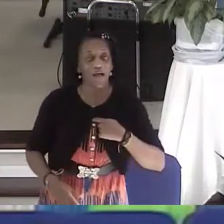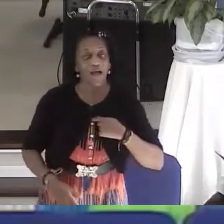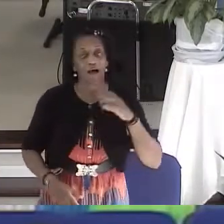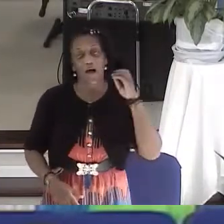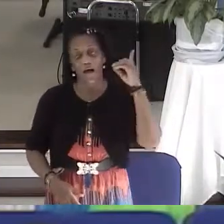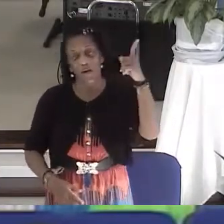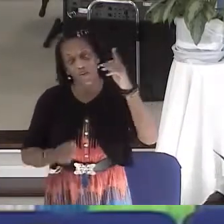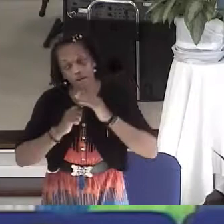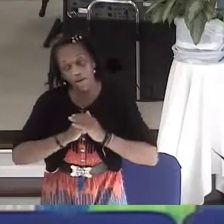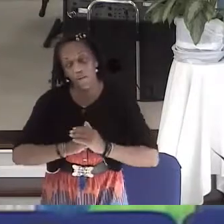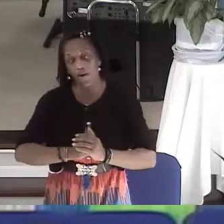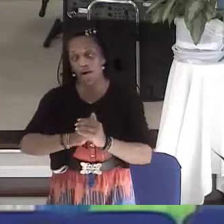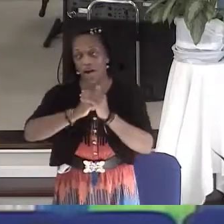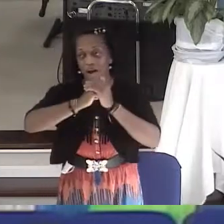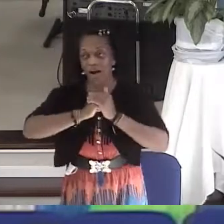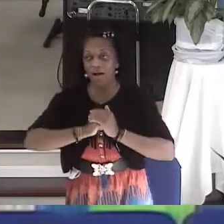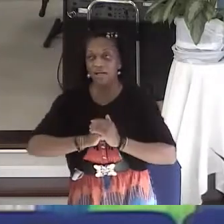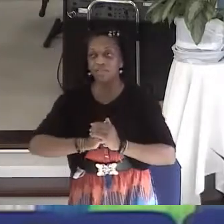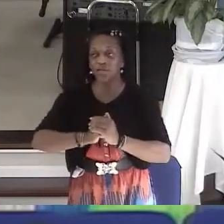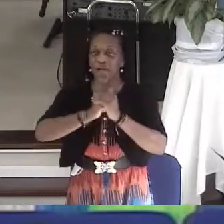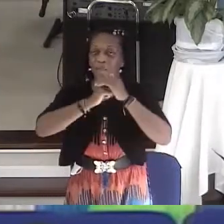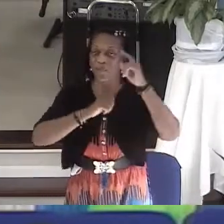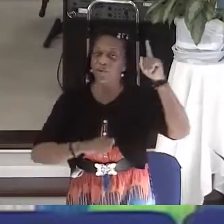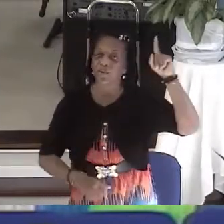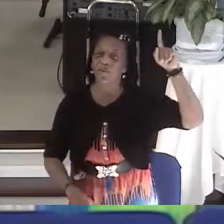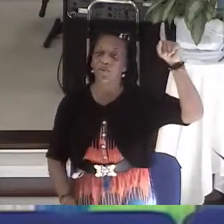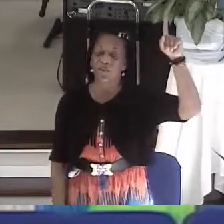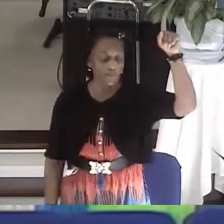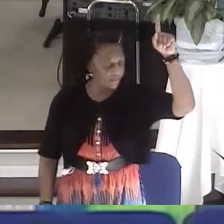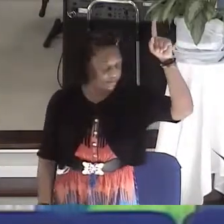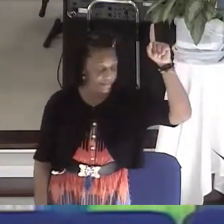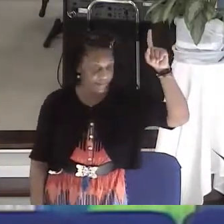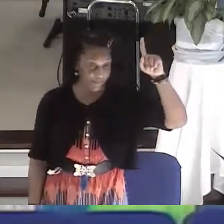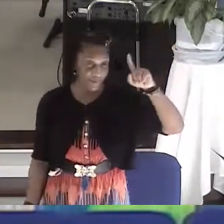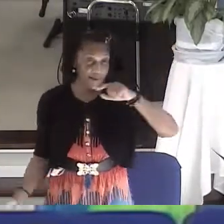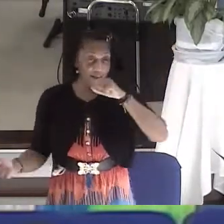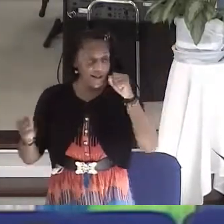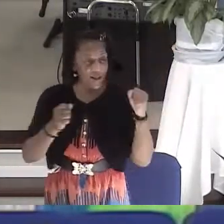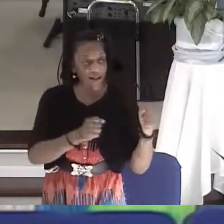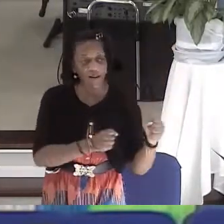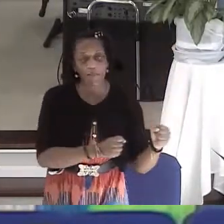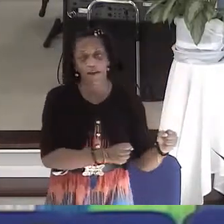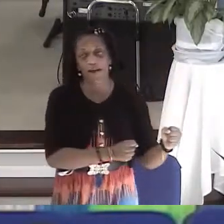holiness, I will worship you,